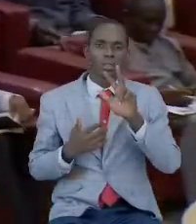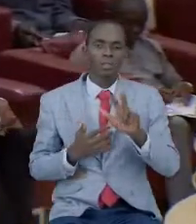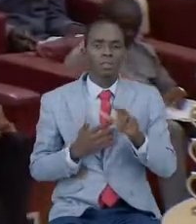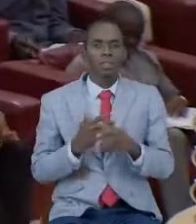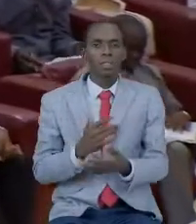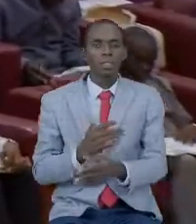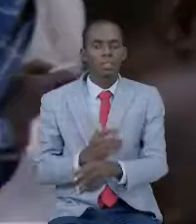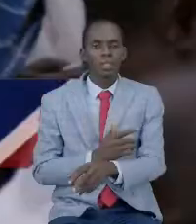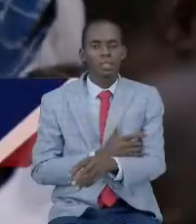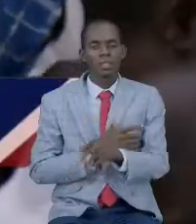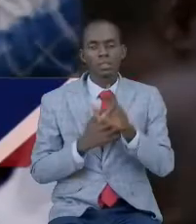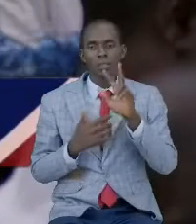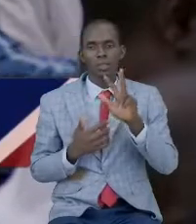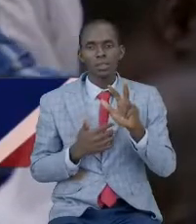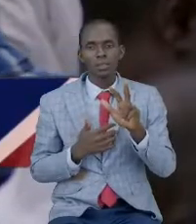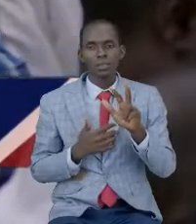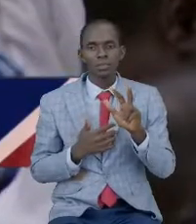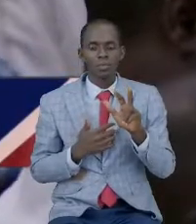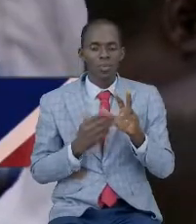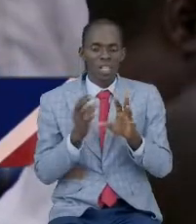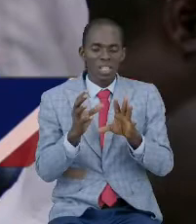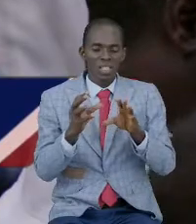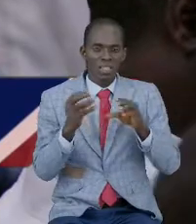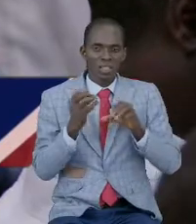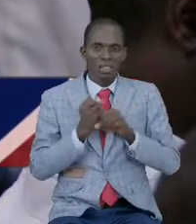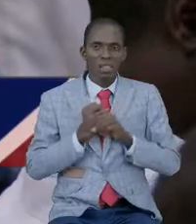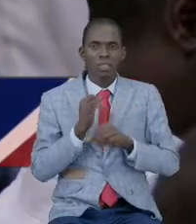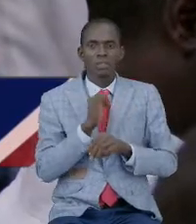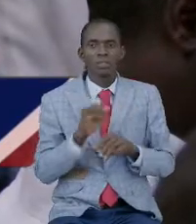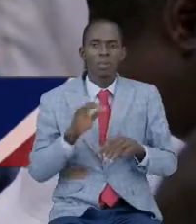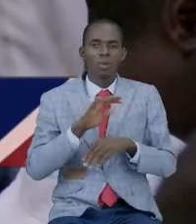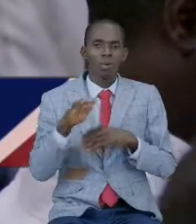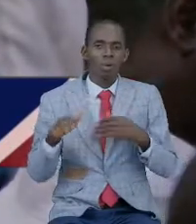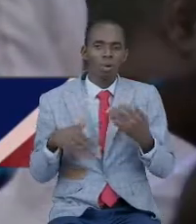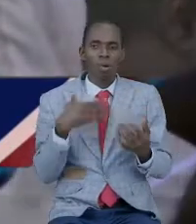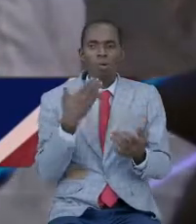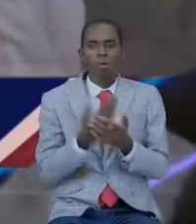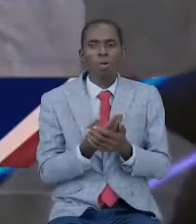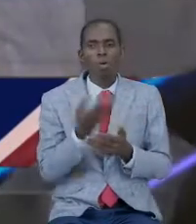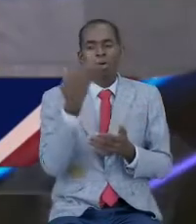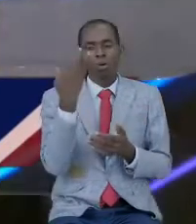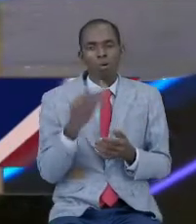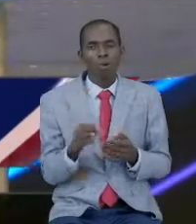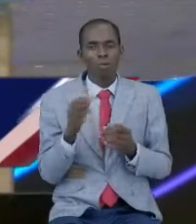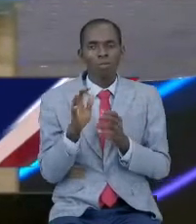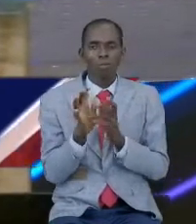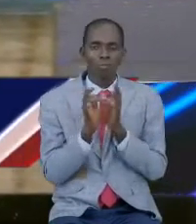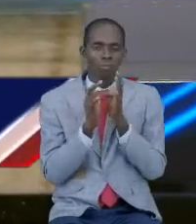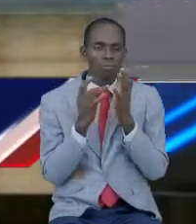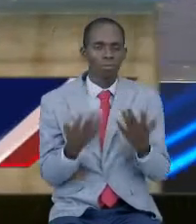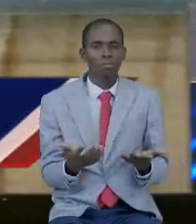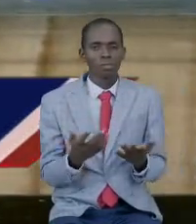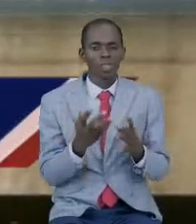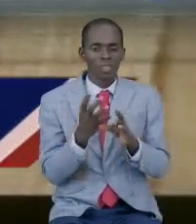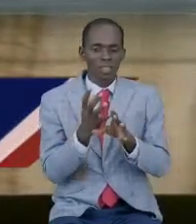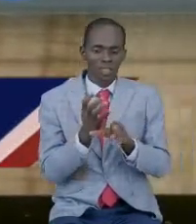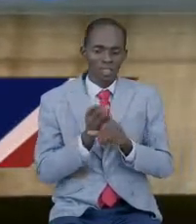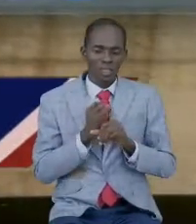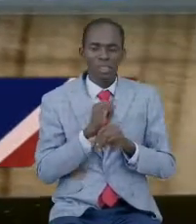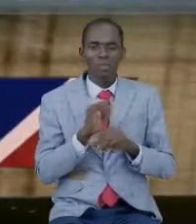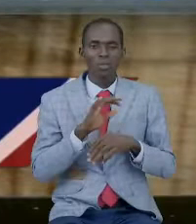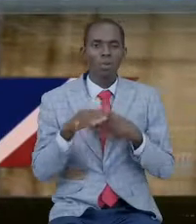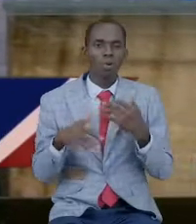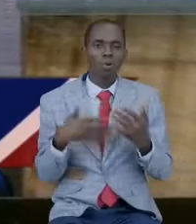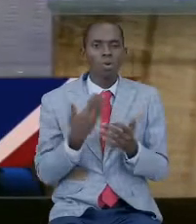three, receiving all of scripture. Receiving all of